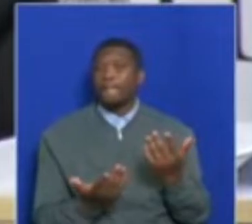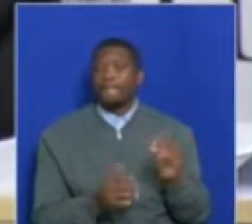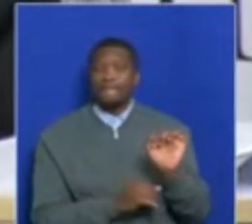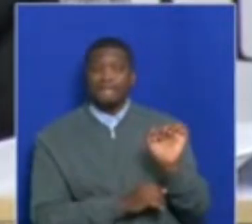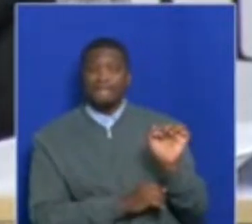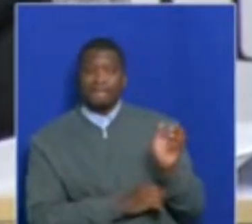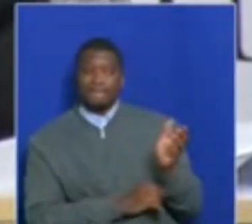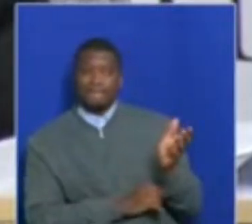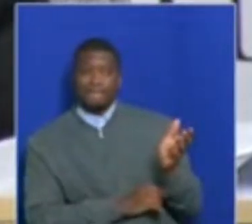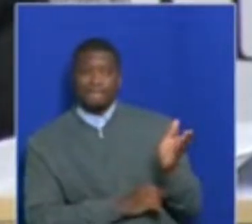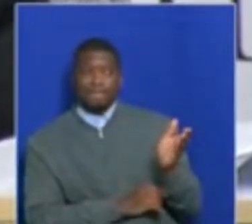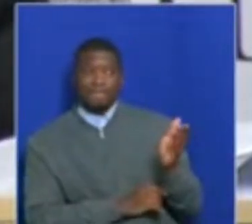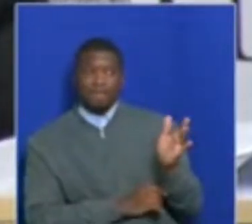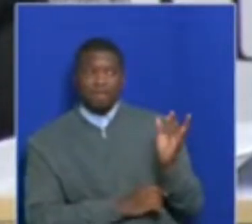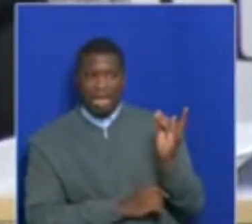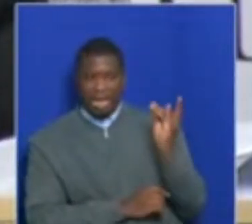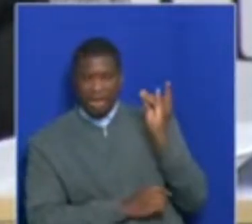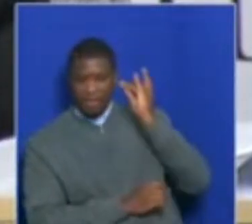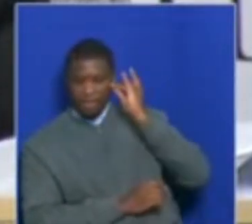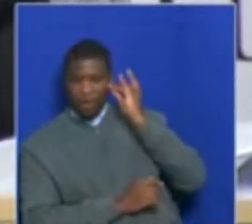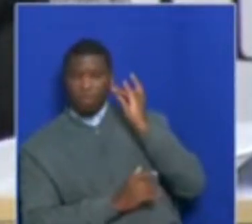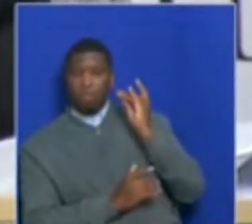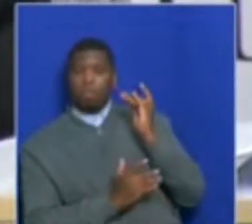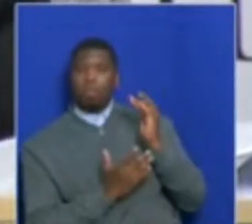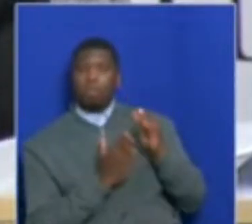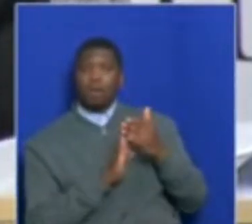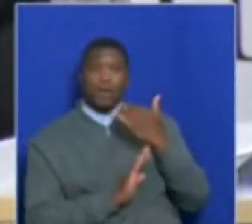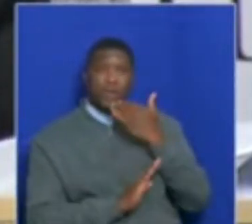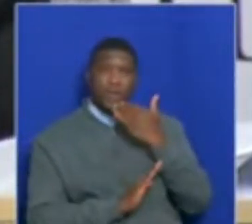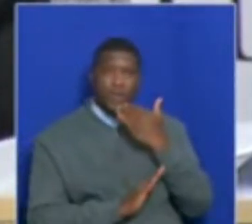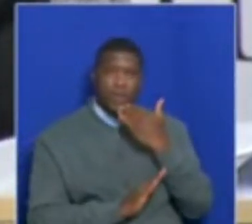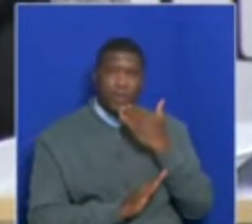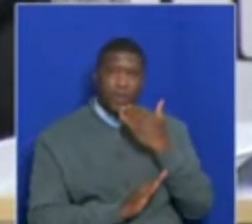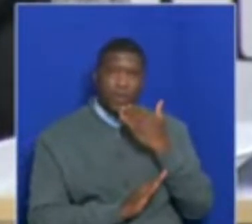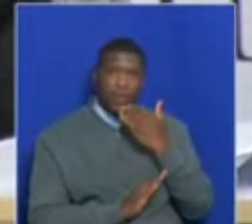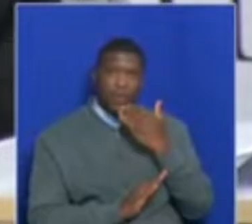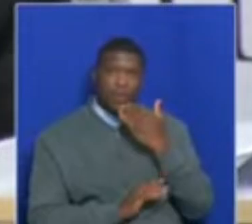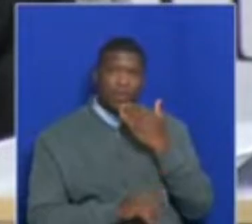informed by Dina Governor to go and take the statement.